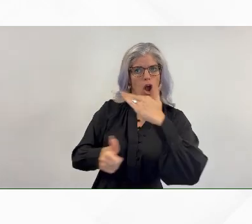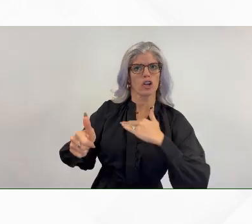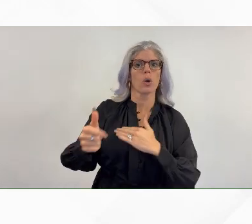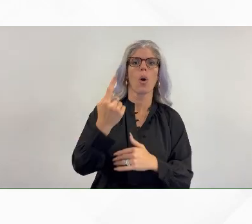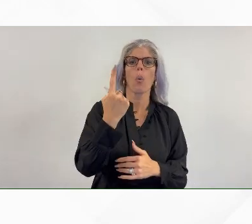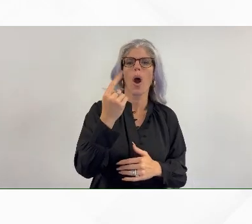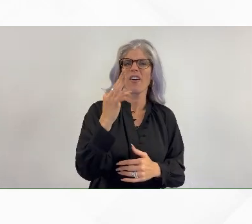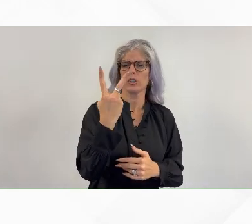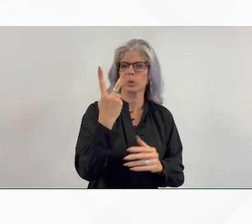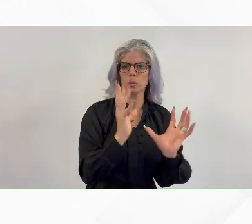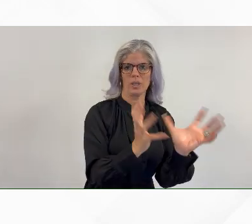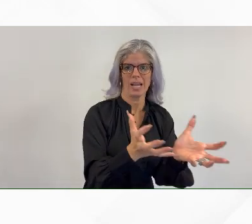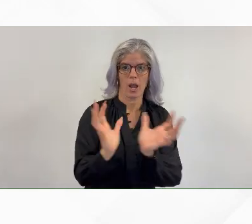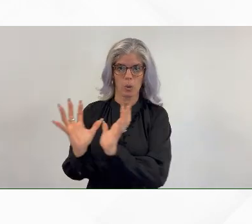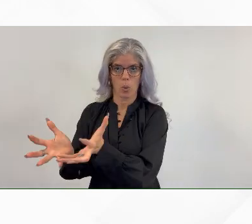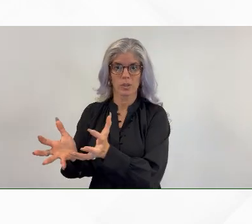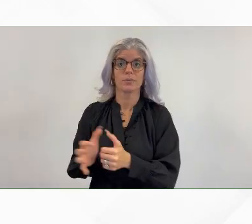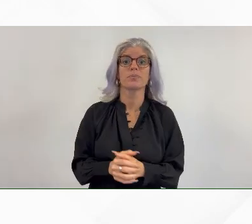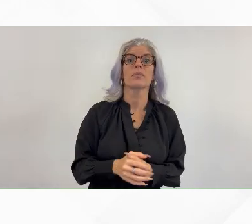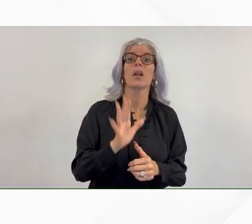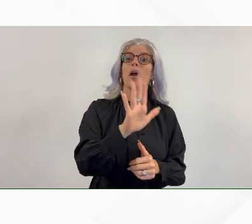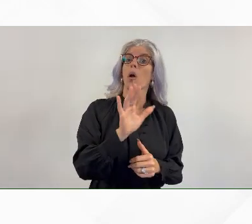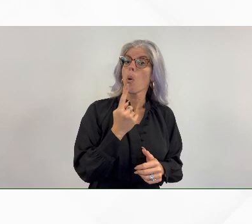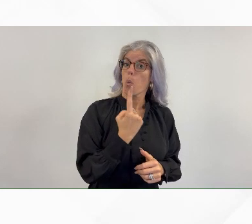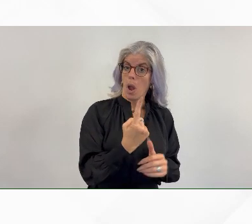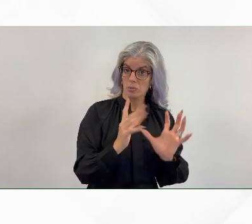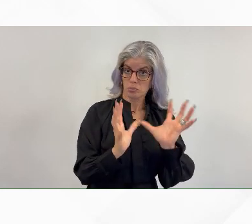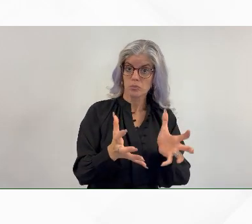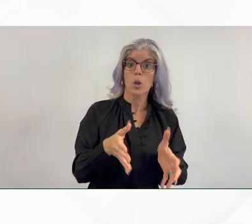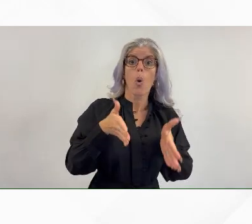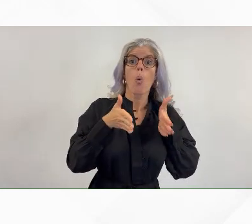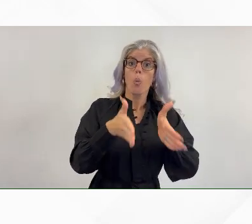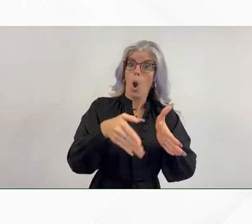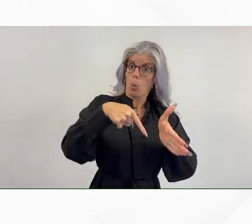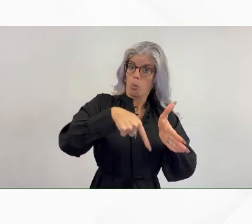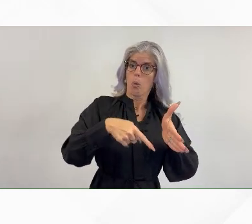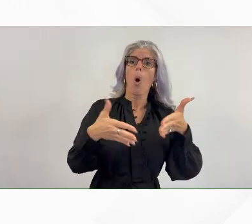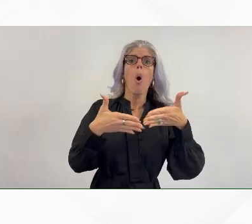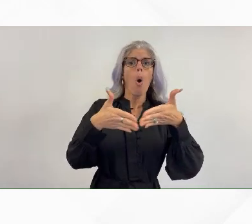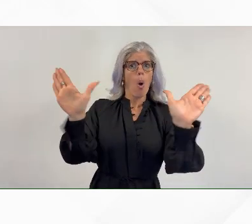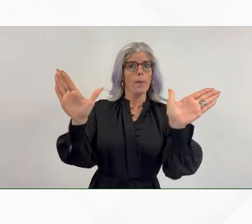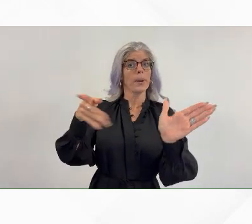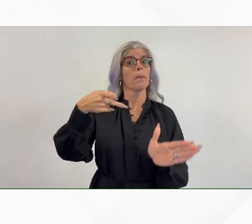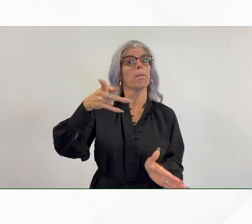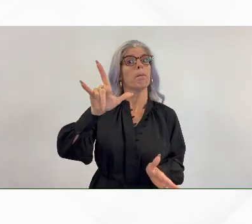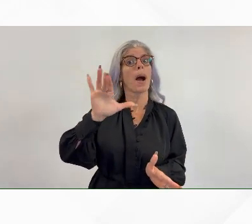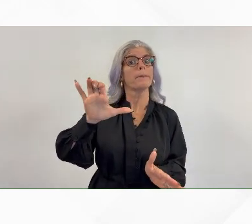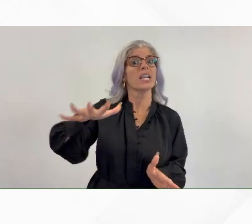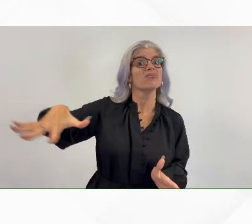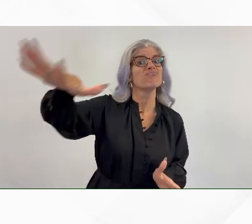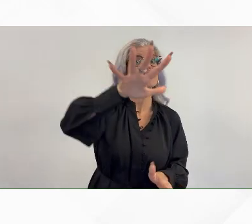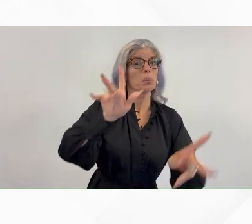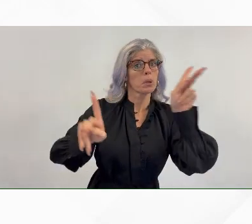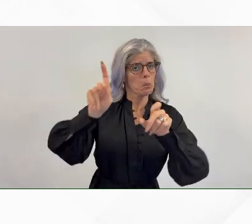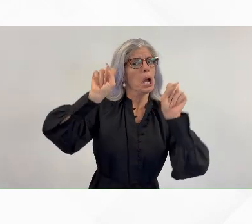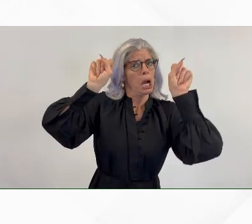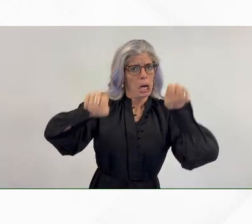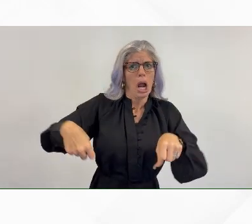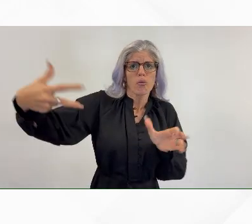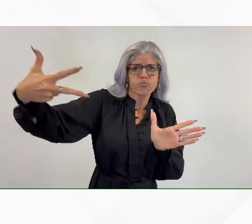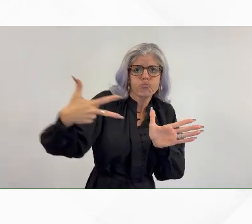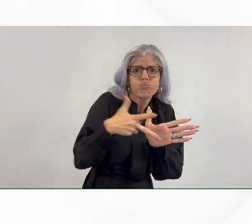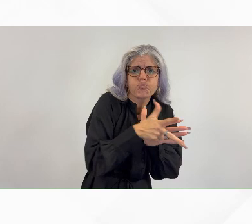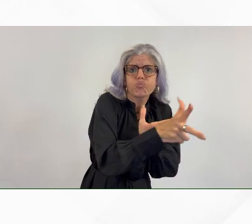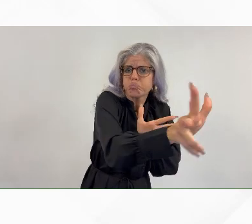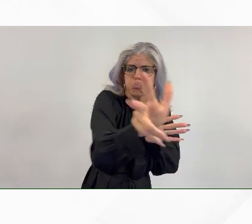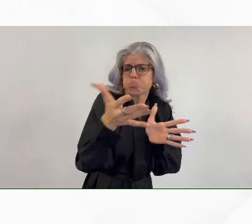considered open to the public must have unrestricted access, meaning no locks, gates, or guards on the road, and